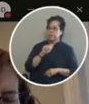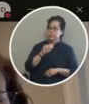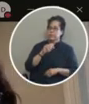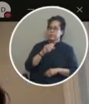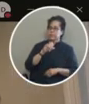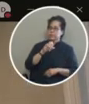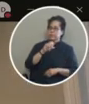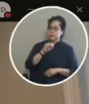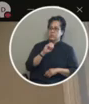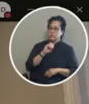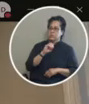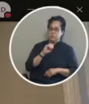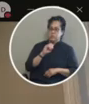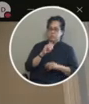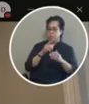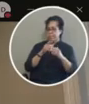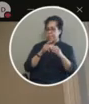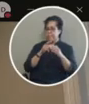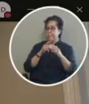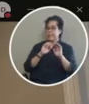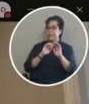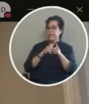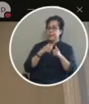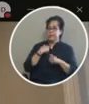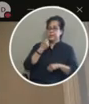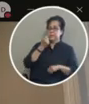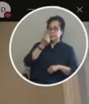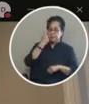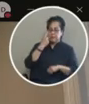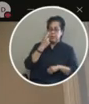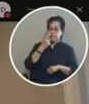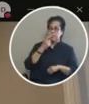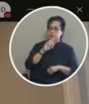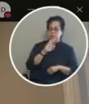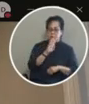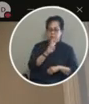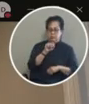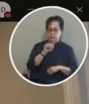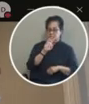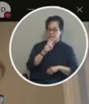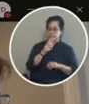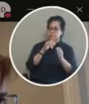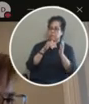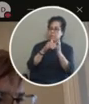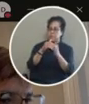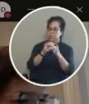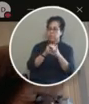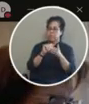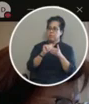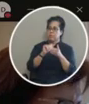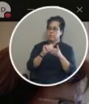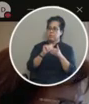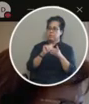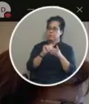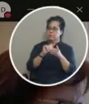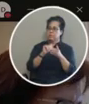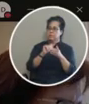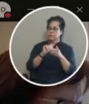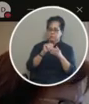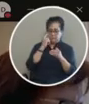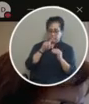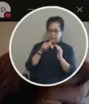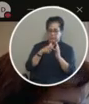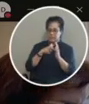So the way I understand the $6.6 million is that for